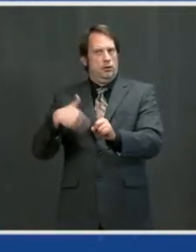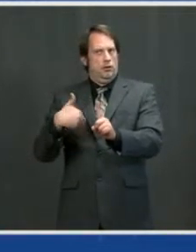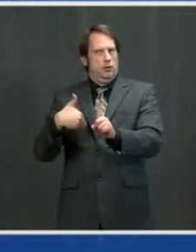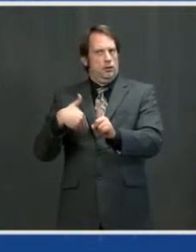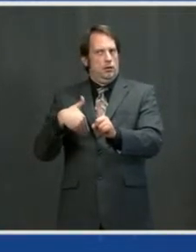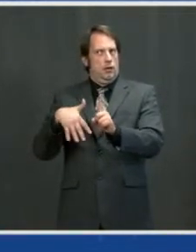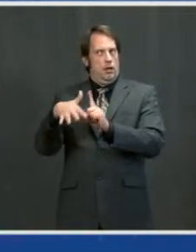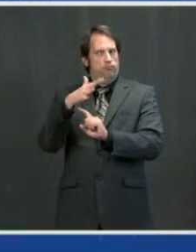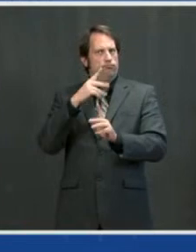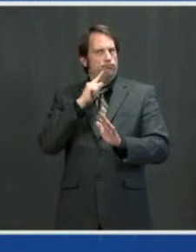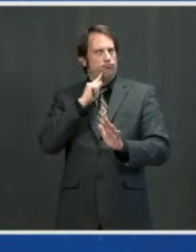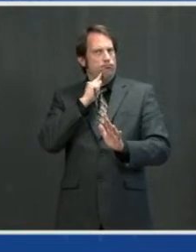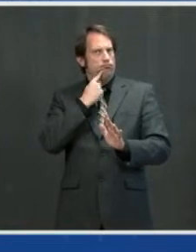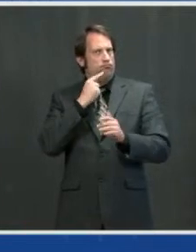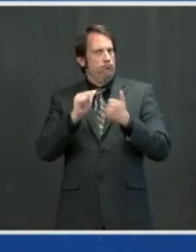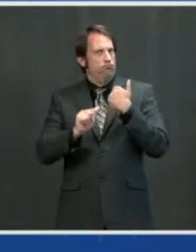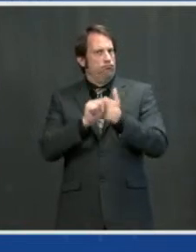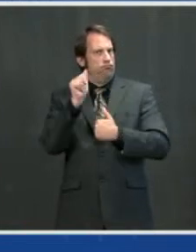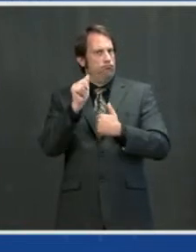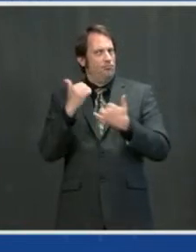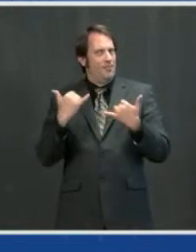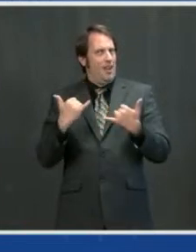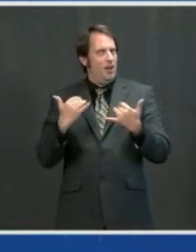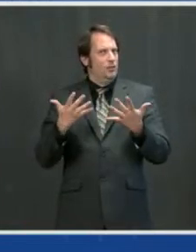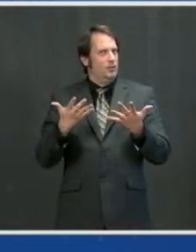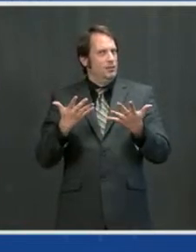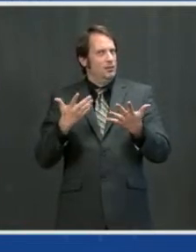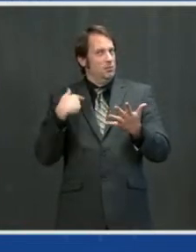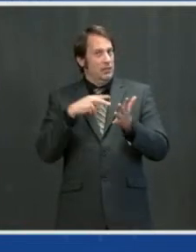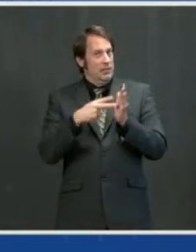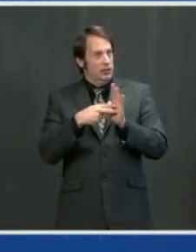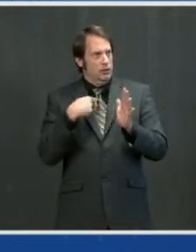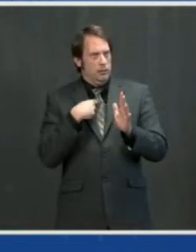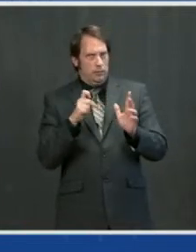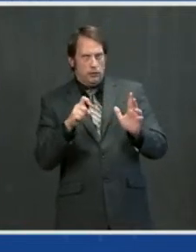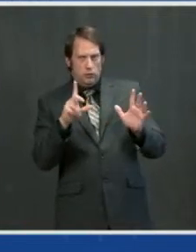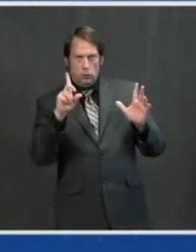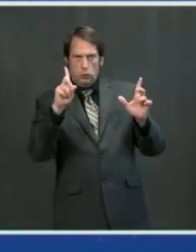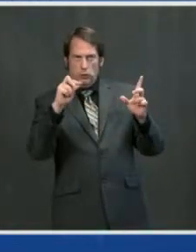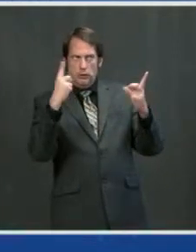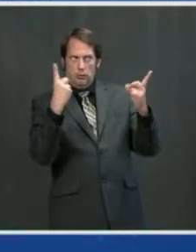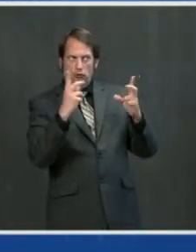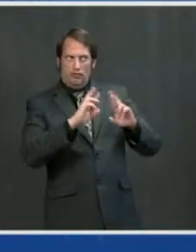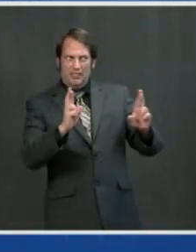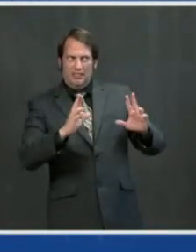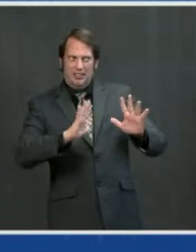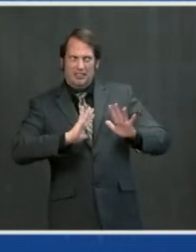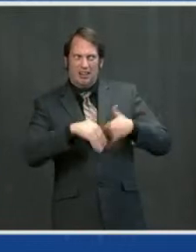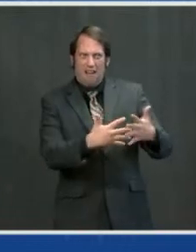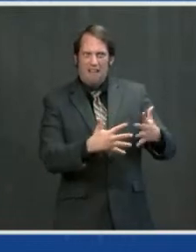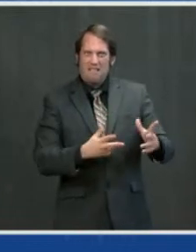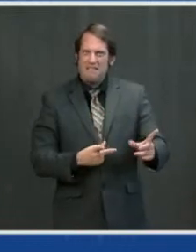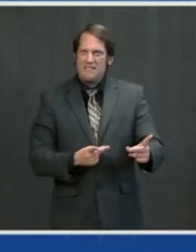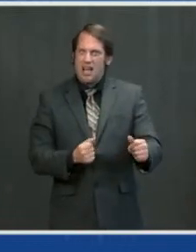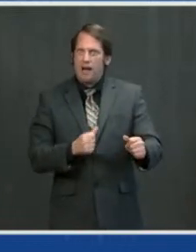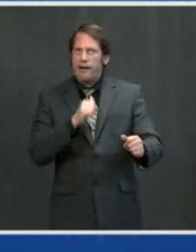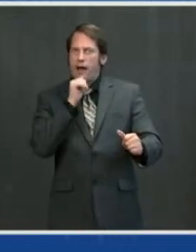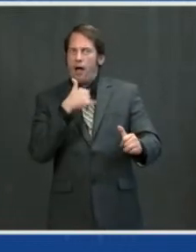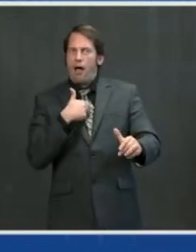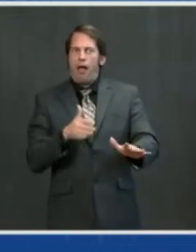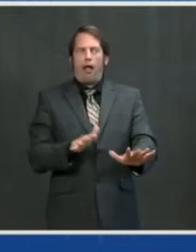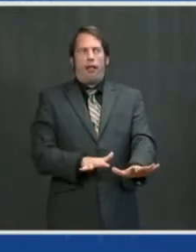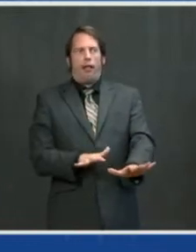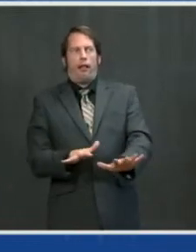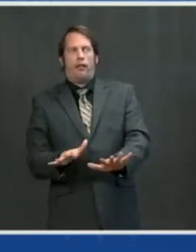response capabilities of our alliance must be strengthened. I conveyed my resolve to reinforce